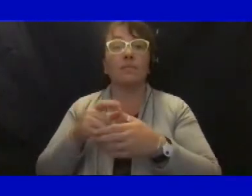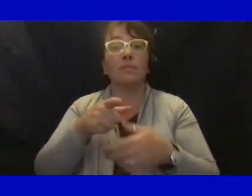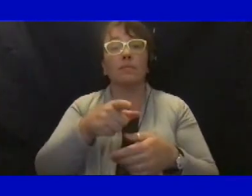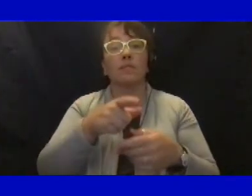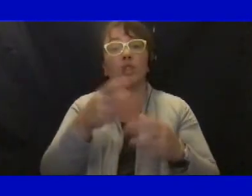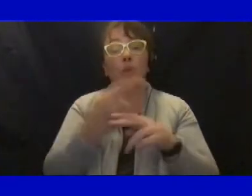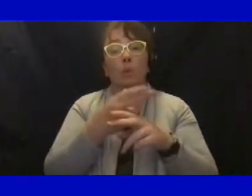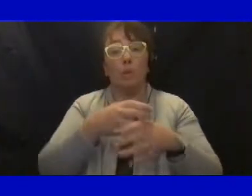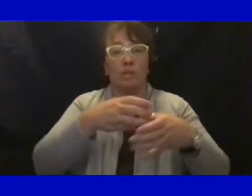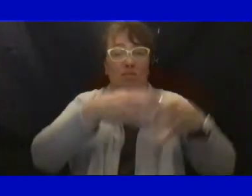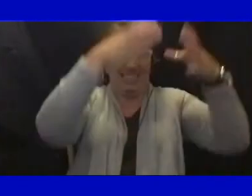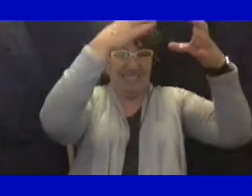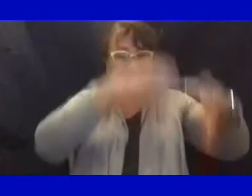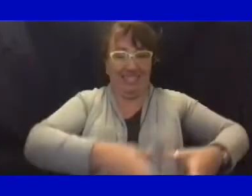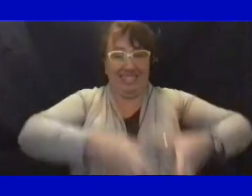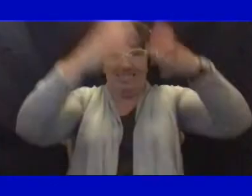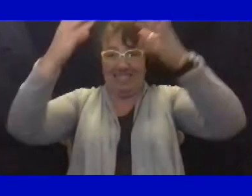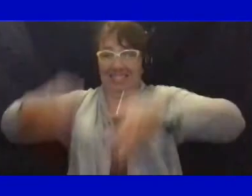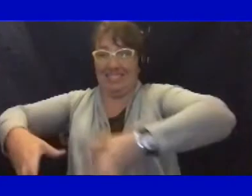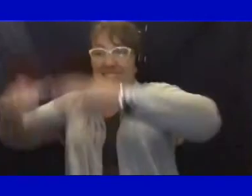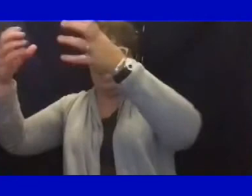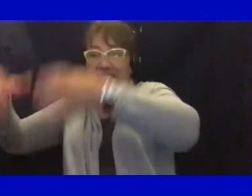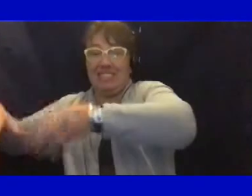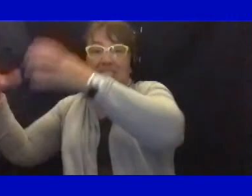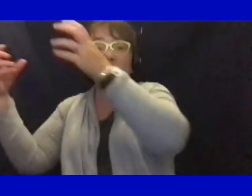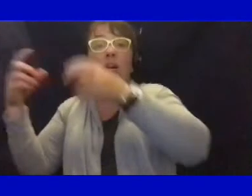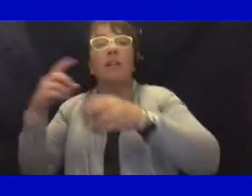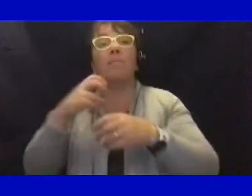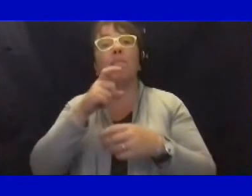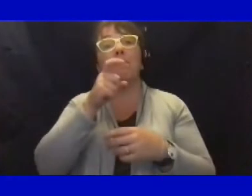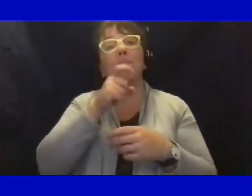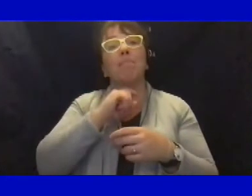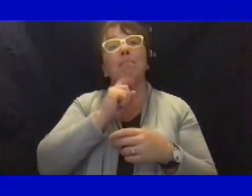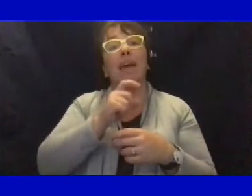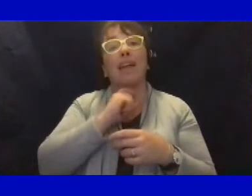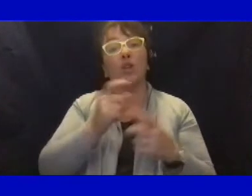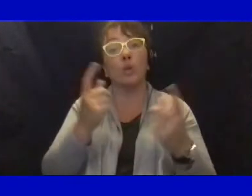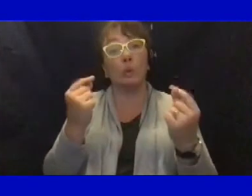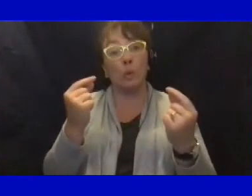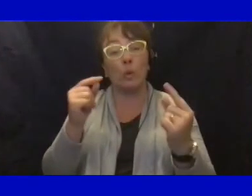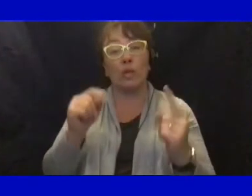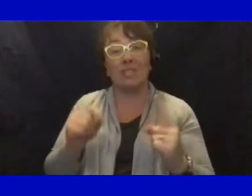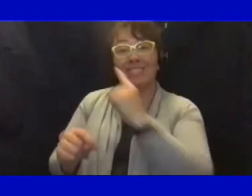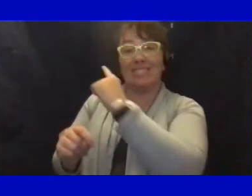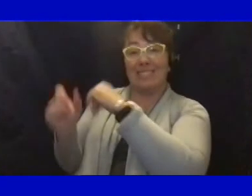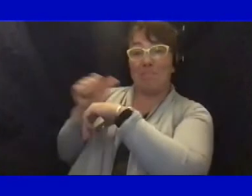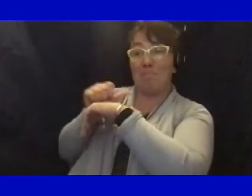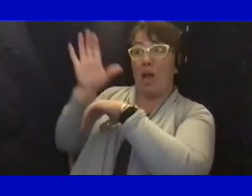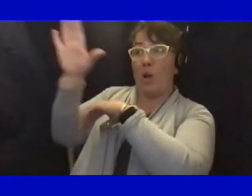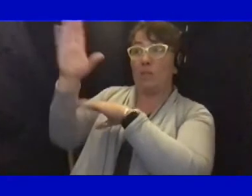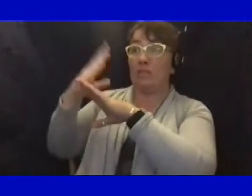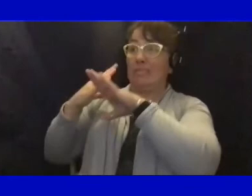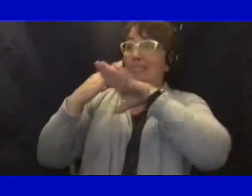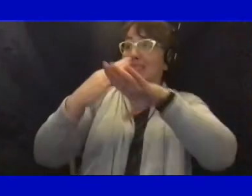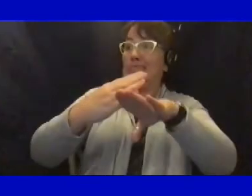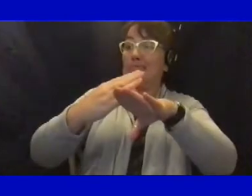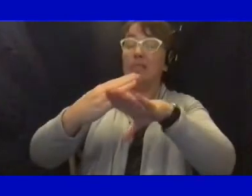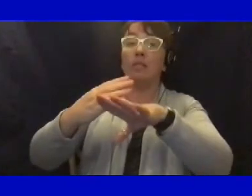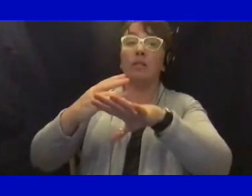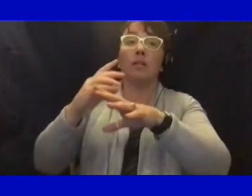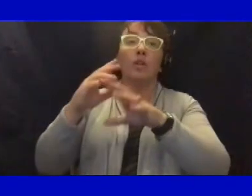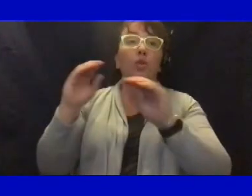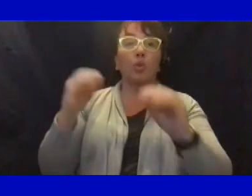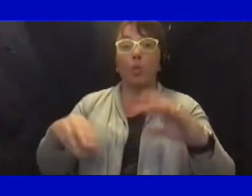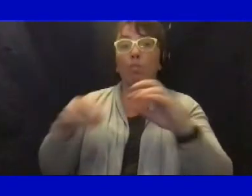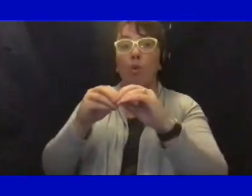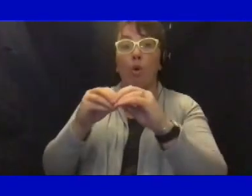us to capture vegetation and mud up above the community so that we can try and keep, at least for the small storms, keep that mud and vegetation out